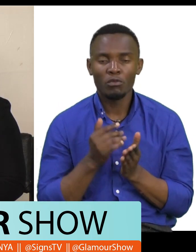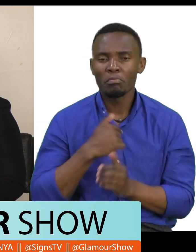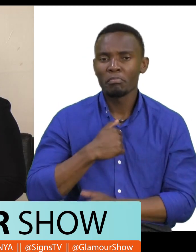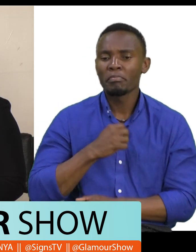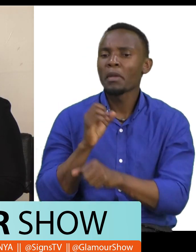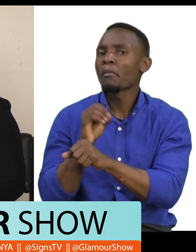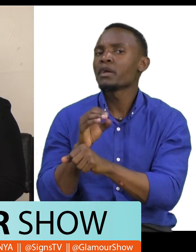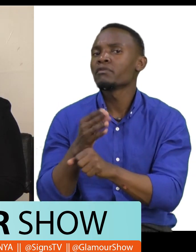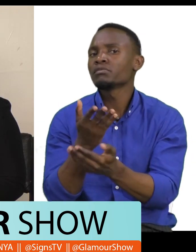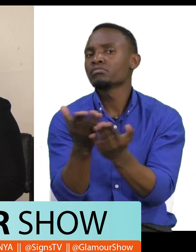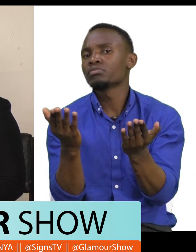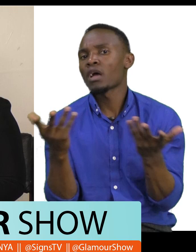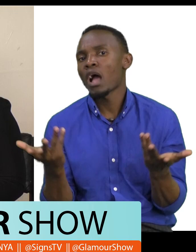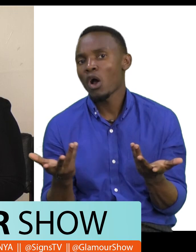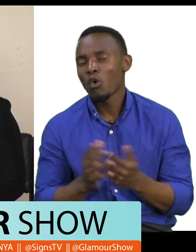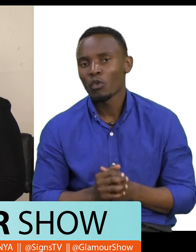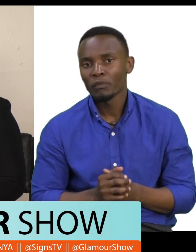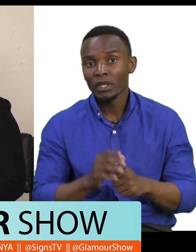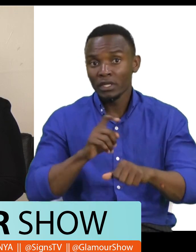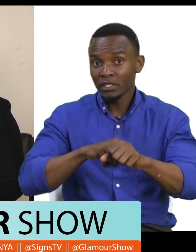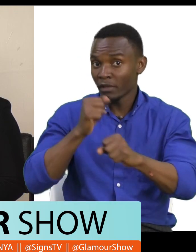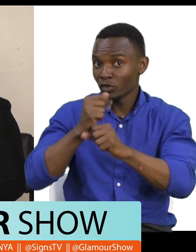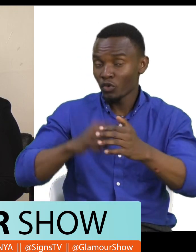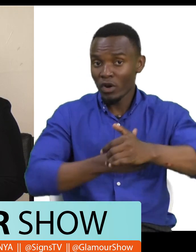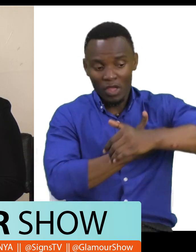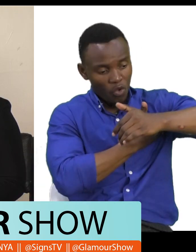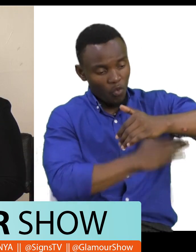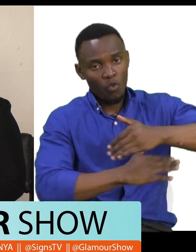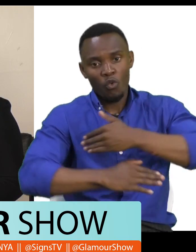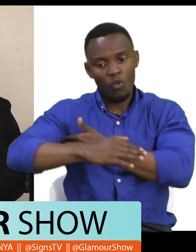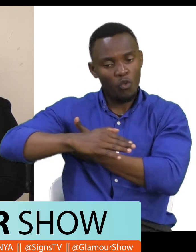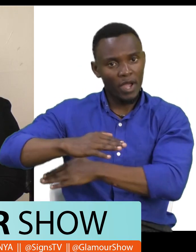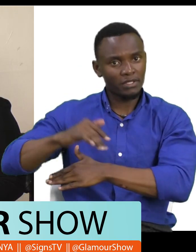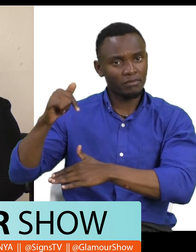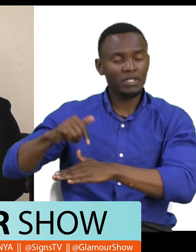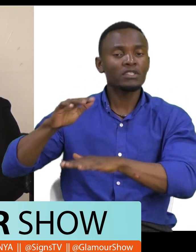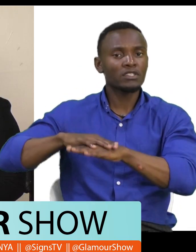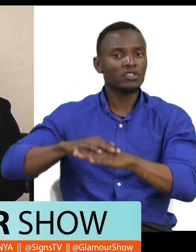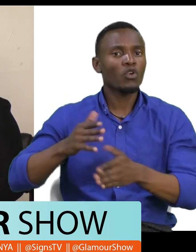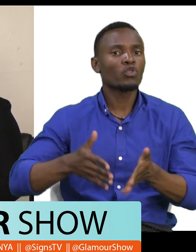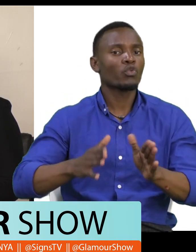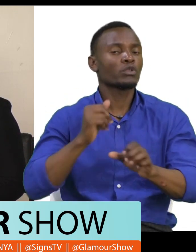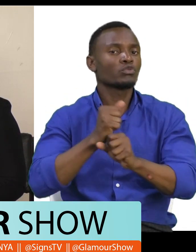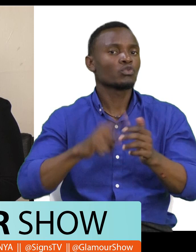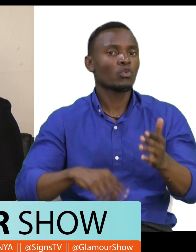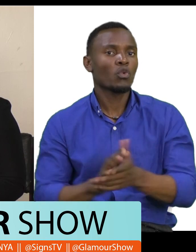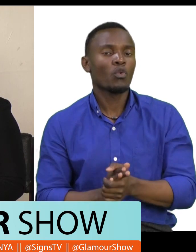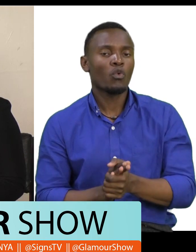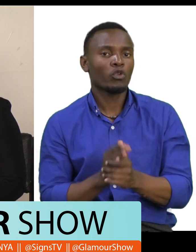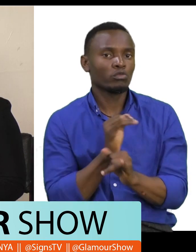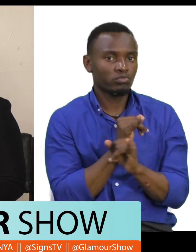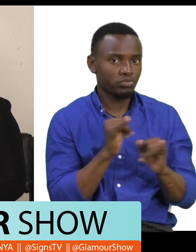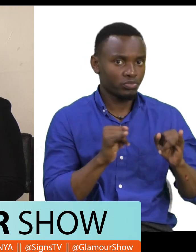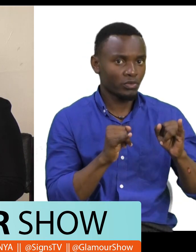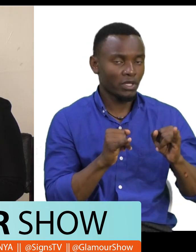whatever I can advise the viewers is that when you are carrying out waxing, it's a good method of hair